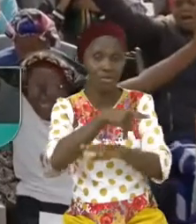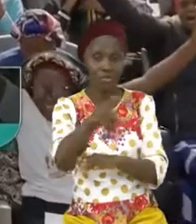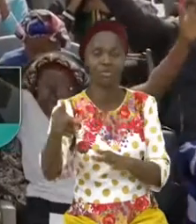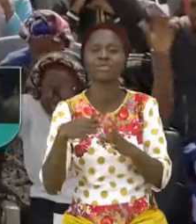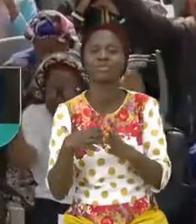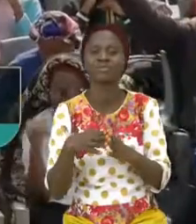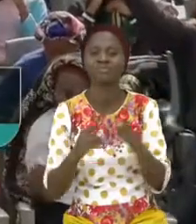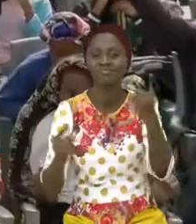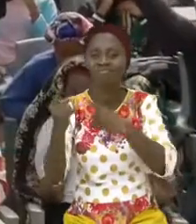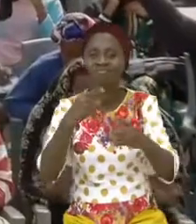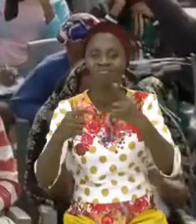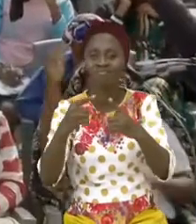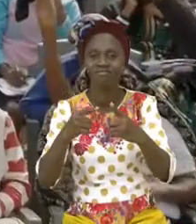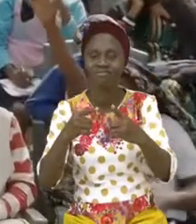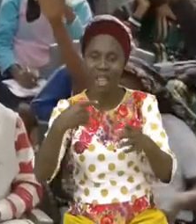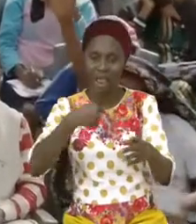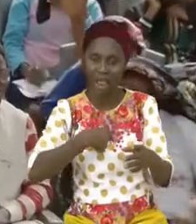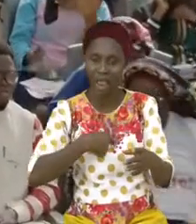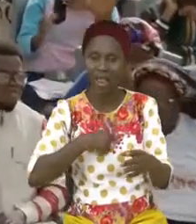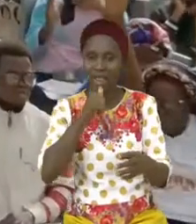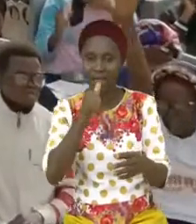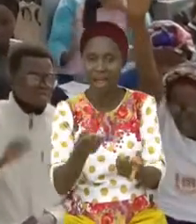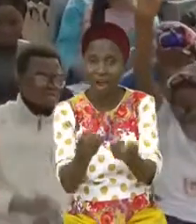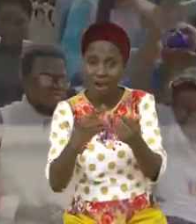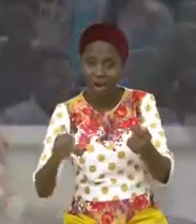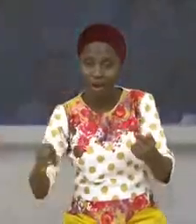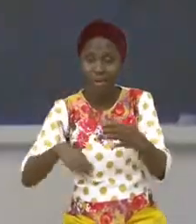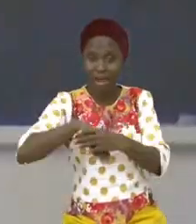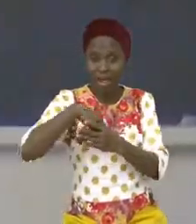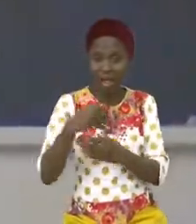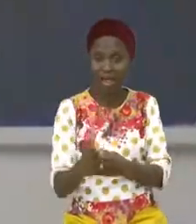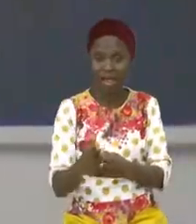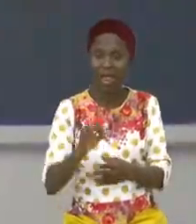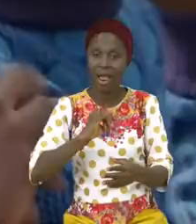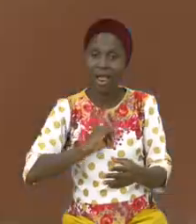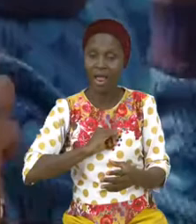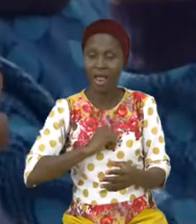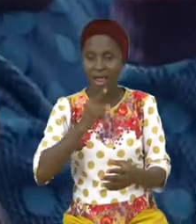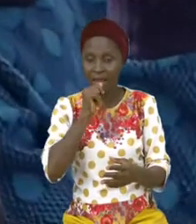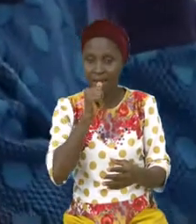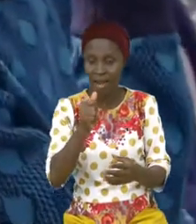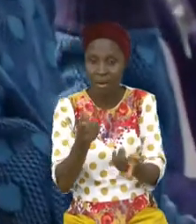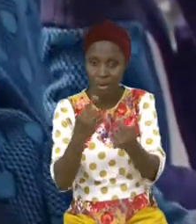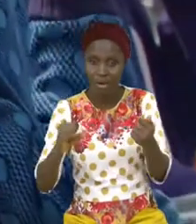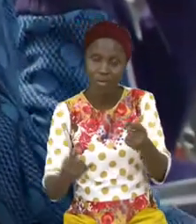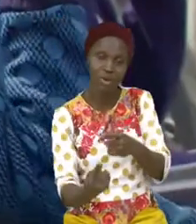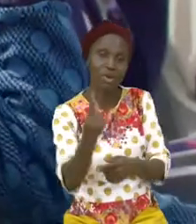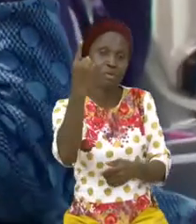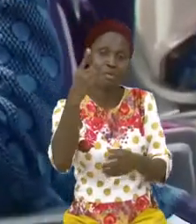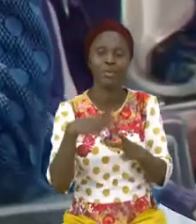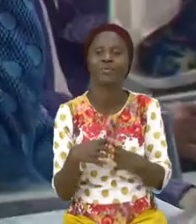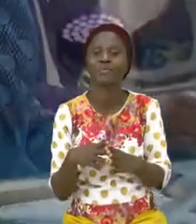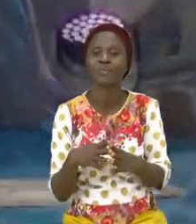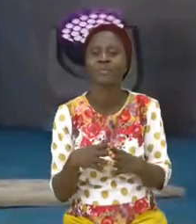i am coming up i said i am coming up now now what does it